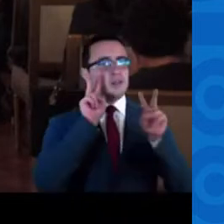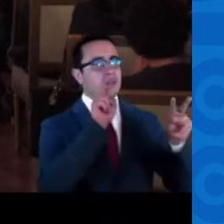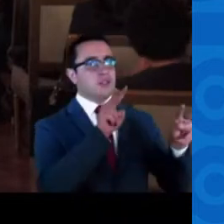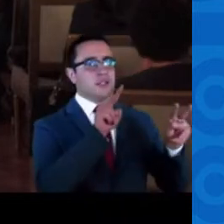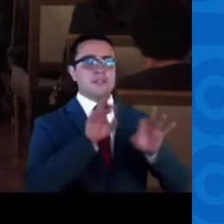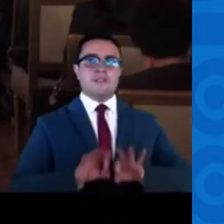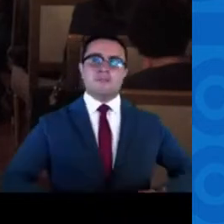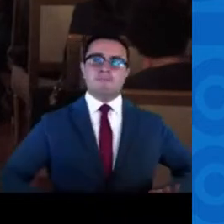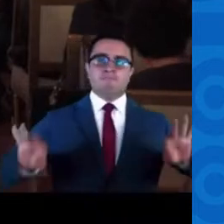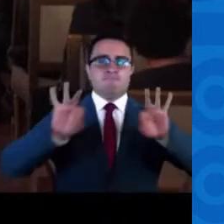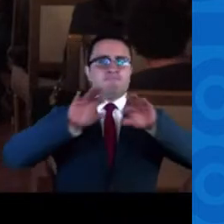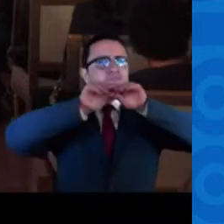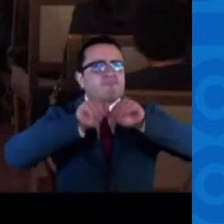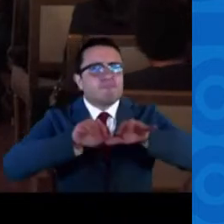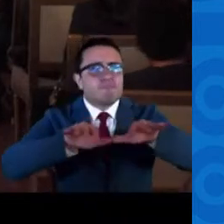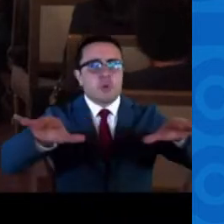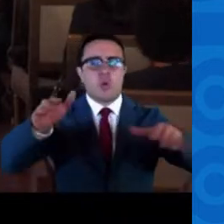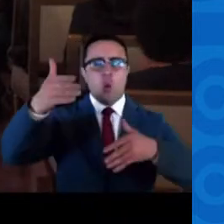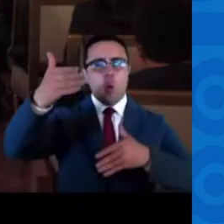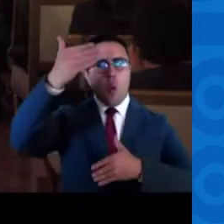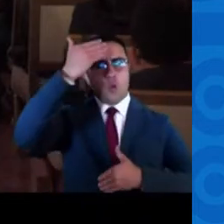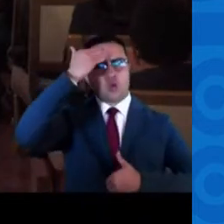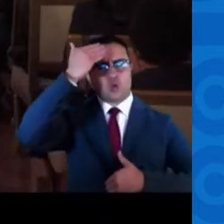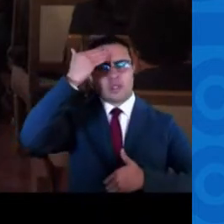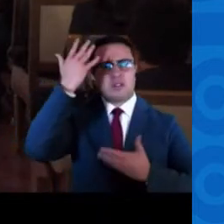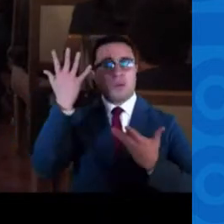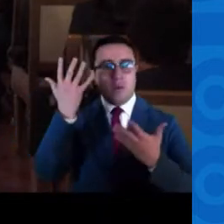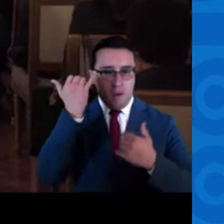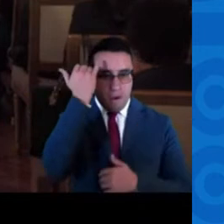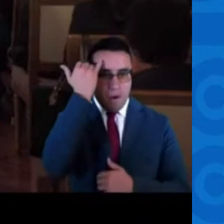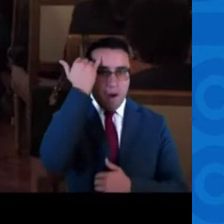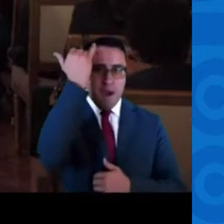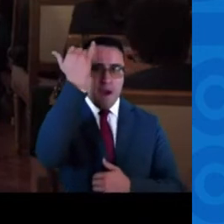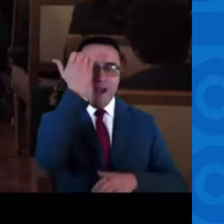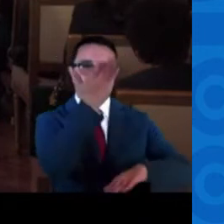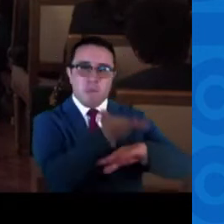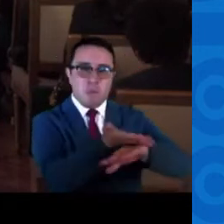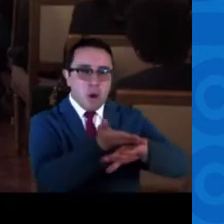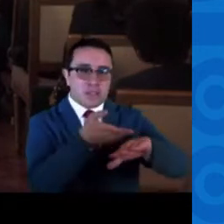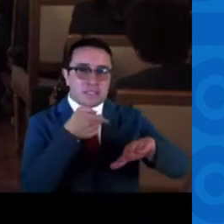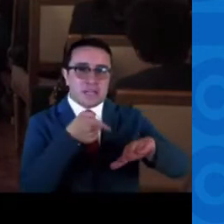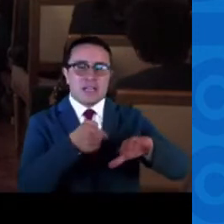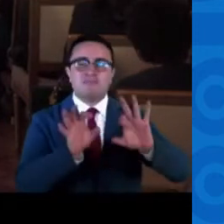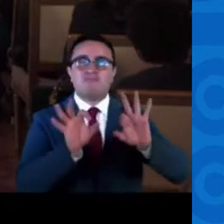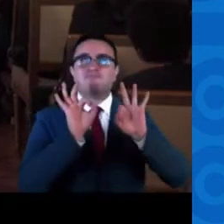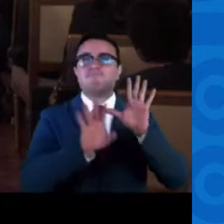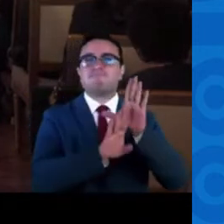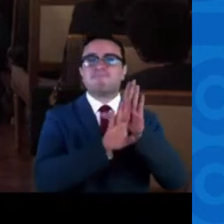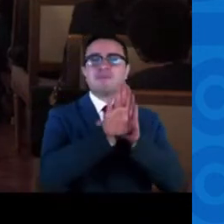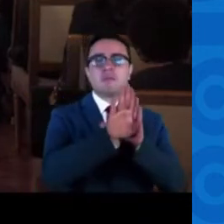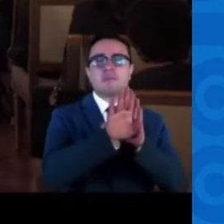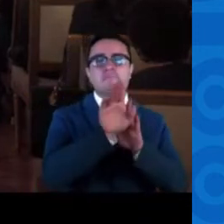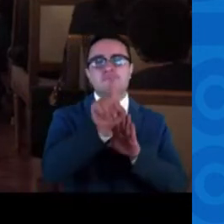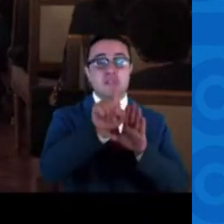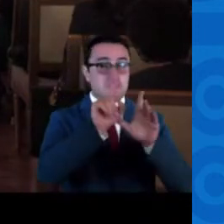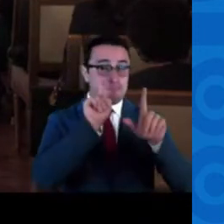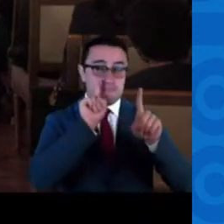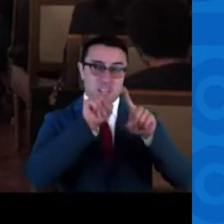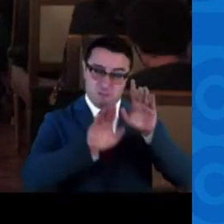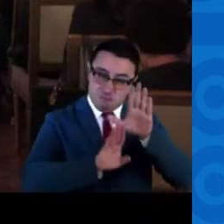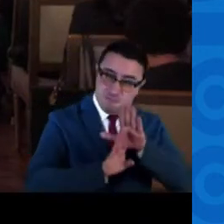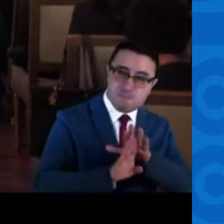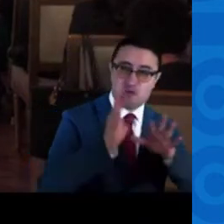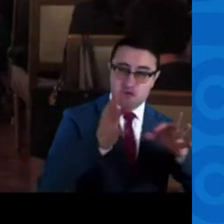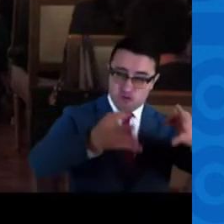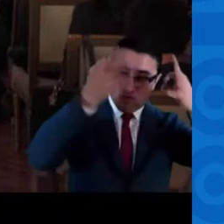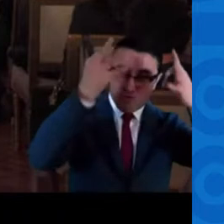very important to use all these messages to become aware of how important this initiative is. But in order for this